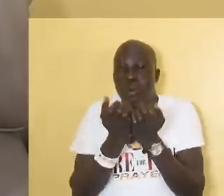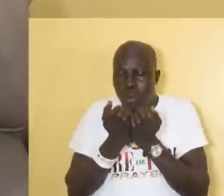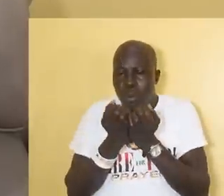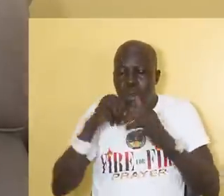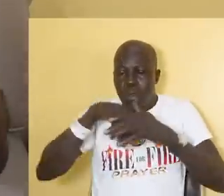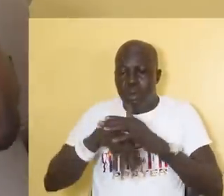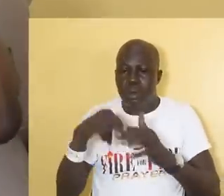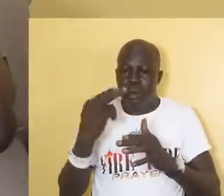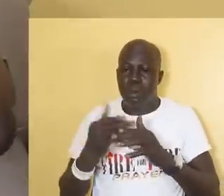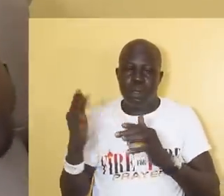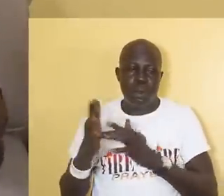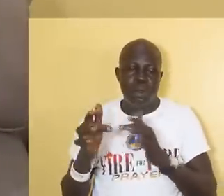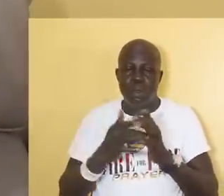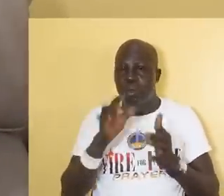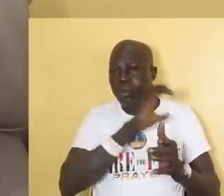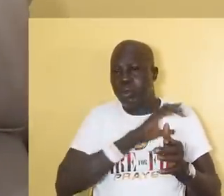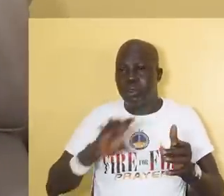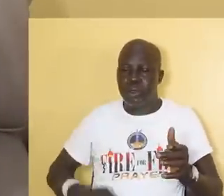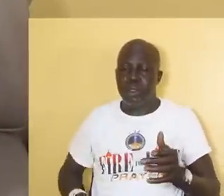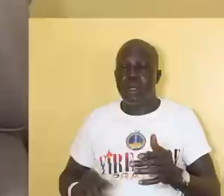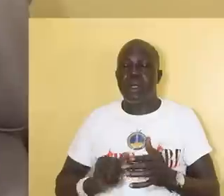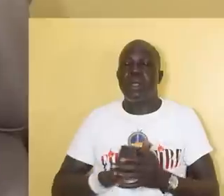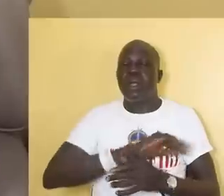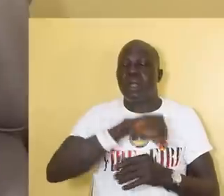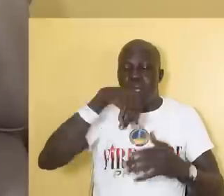can find in the name of the Jesus. Quali and the brother, in the name of Jesus.